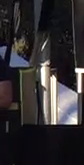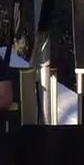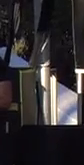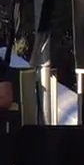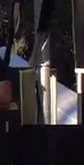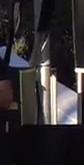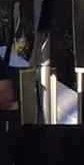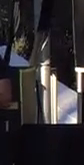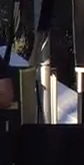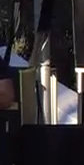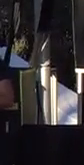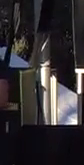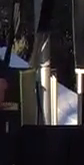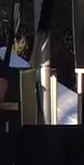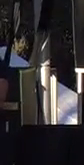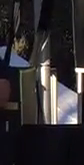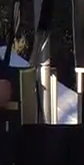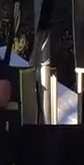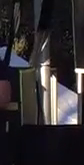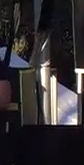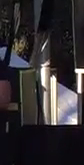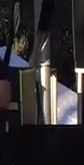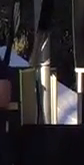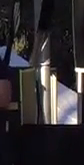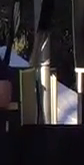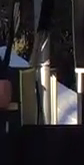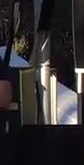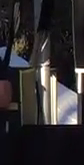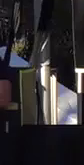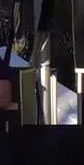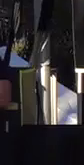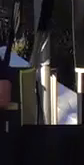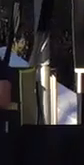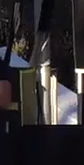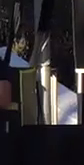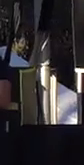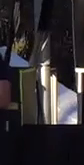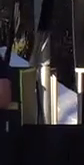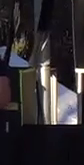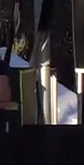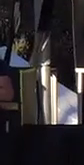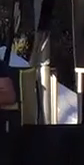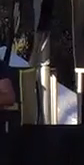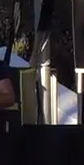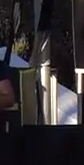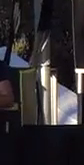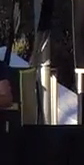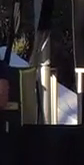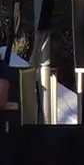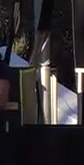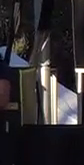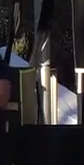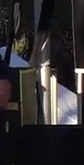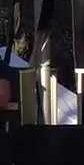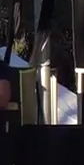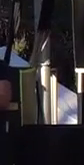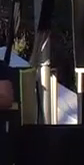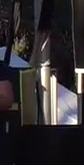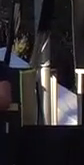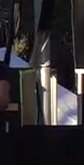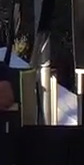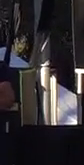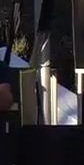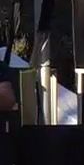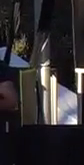an American soldier, Captain Tony Brown. His commander recalled that Tony, quote, faced any and all challenges